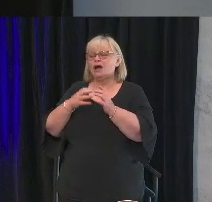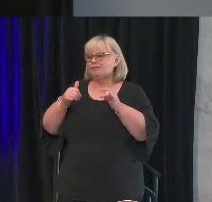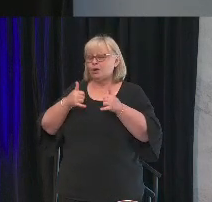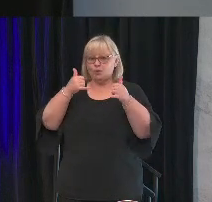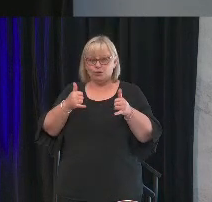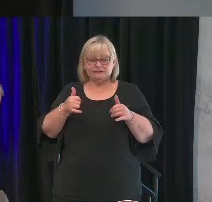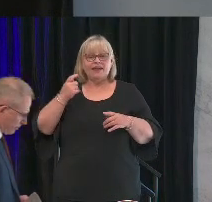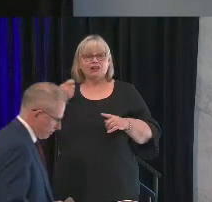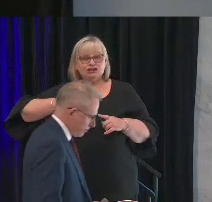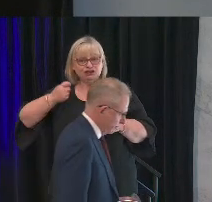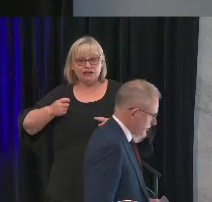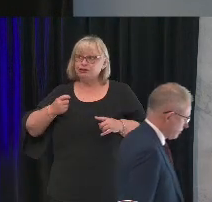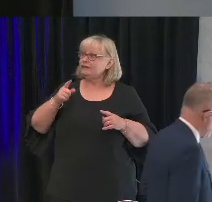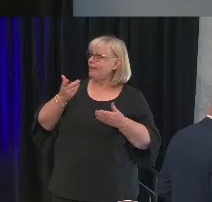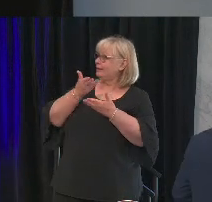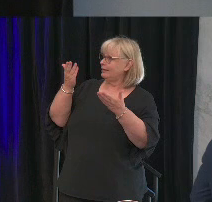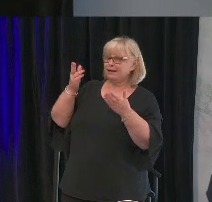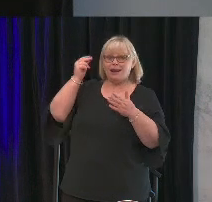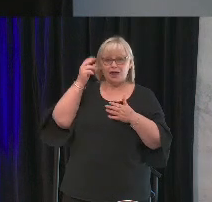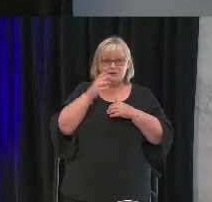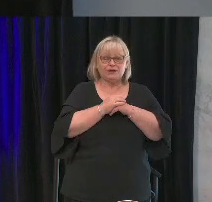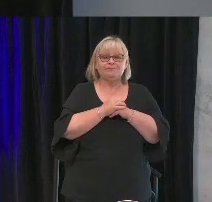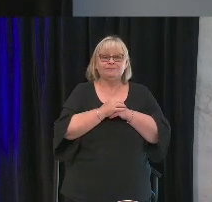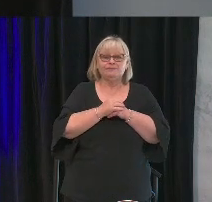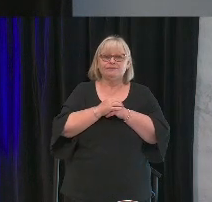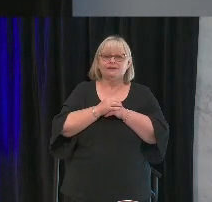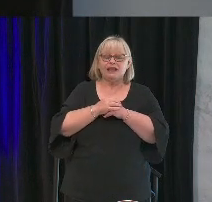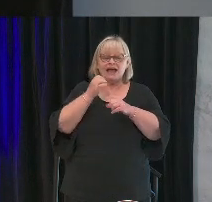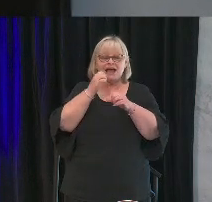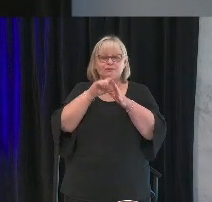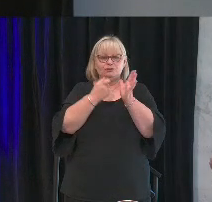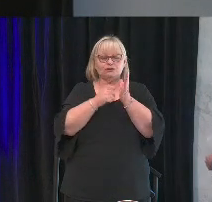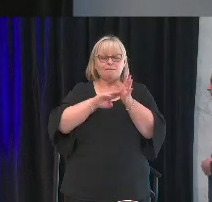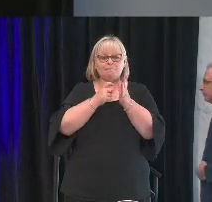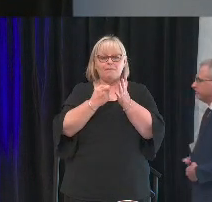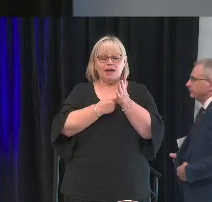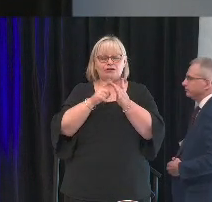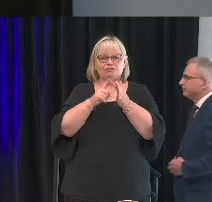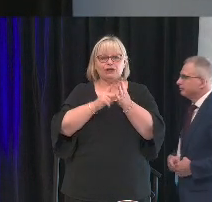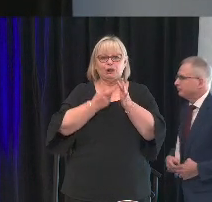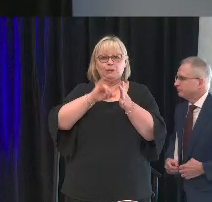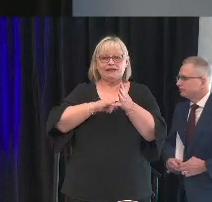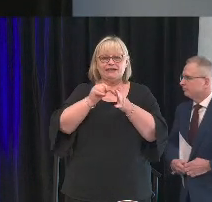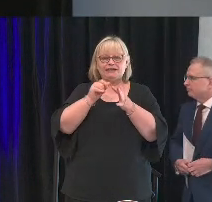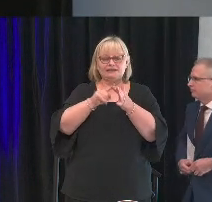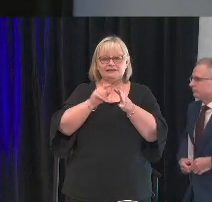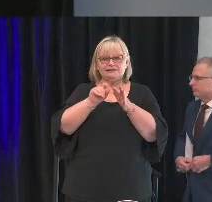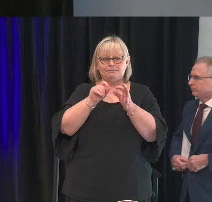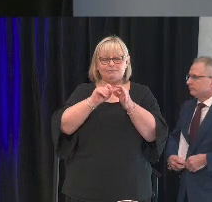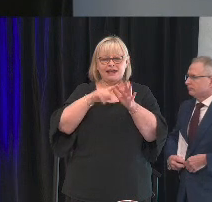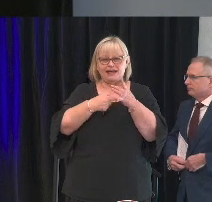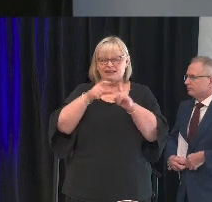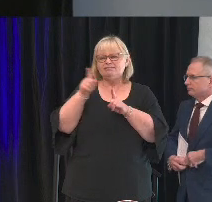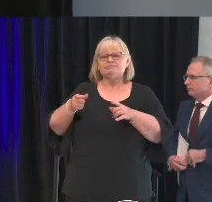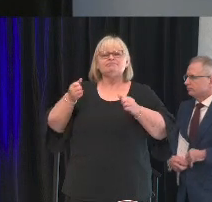of the Library hosting the awards, guest Dr. Marie-Louise Ayres. The Prime Minister's Awards brings